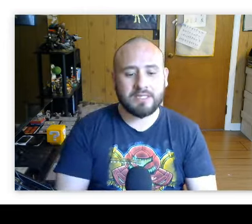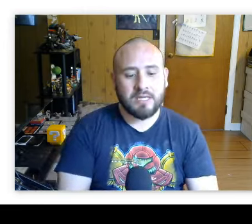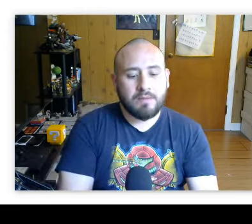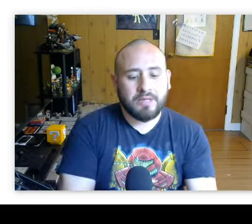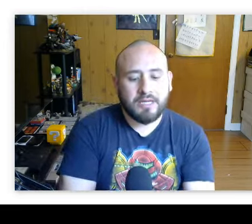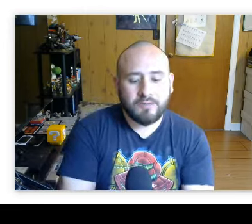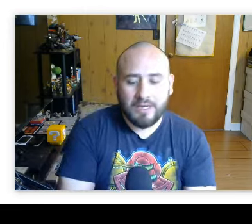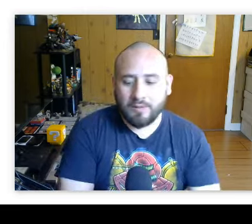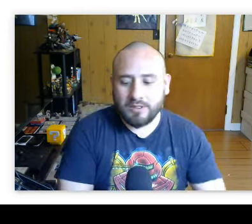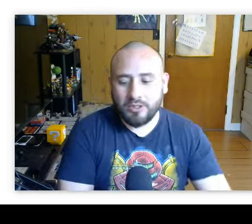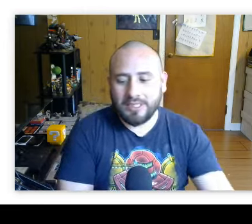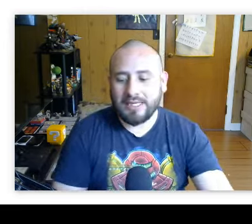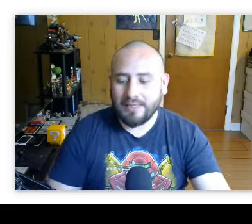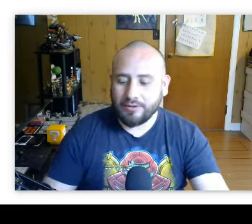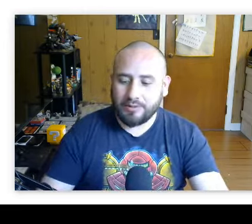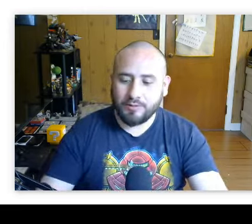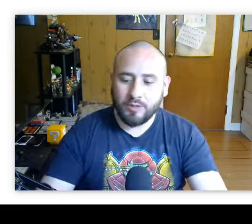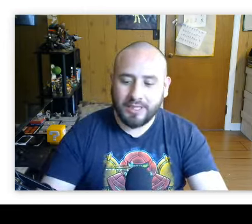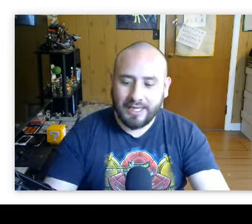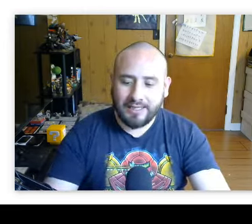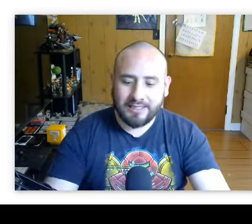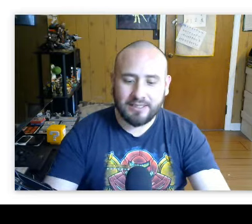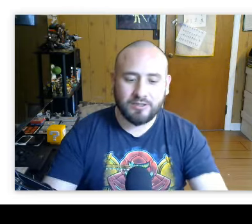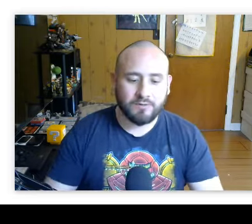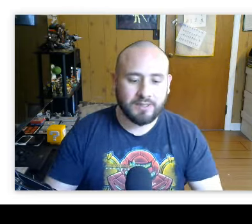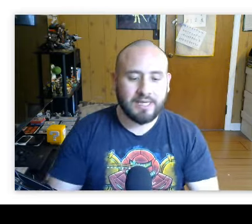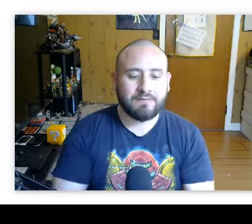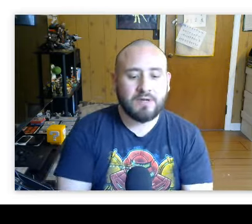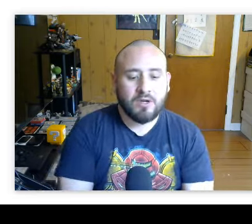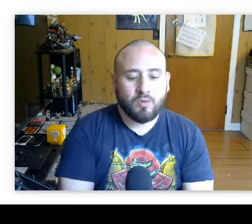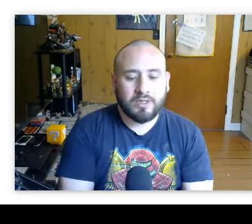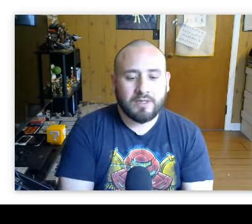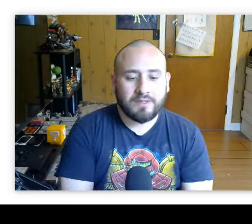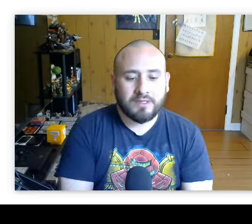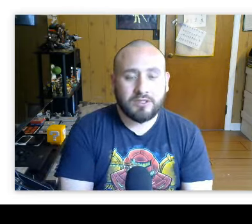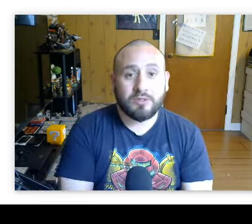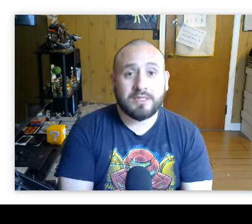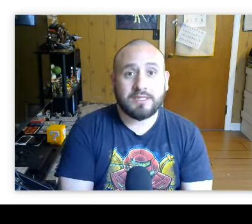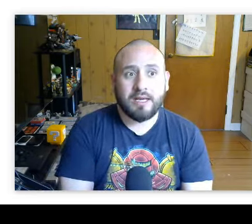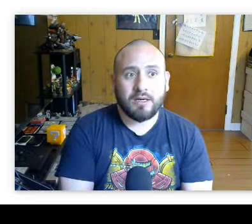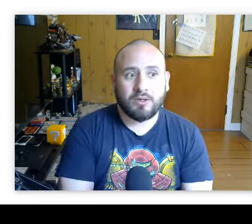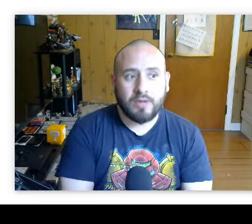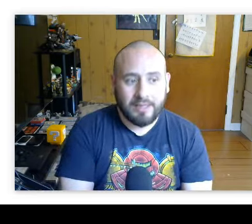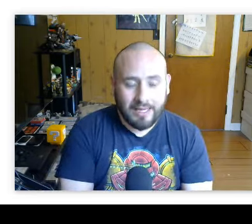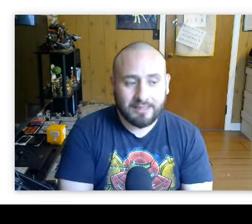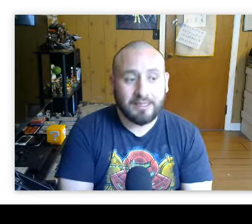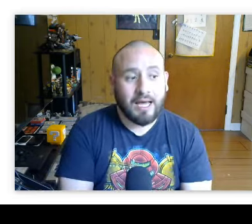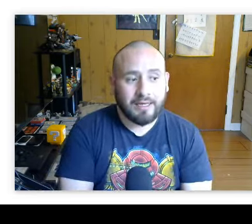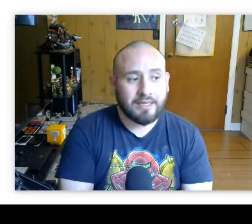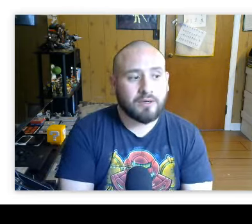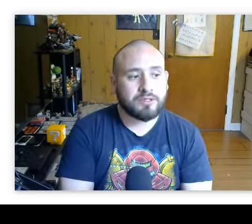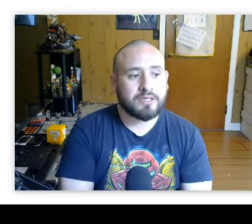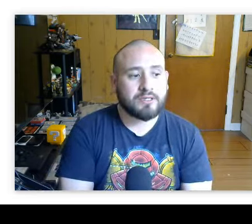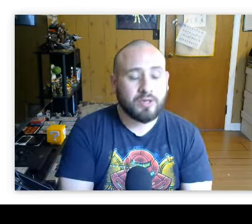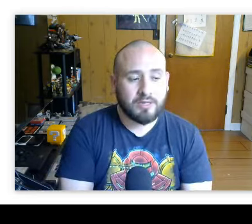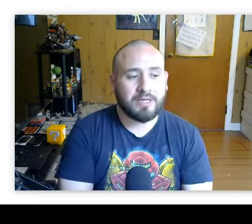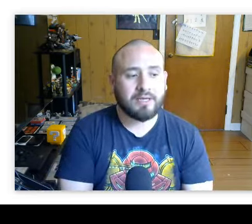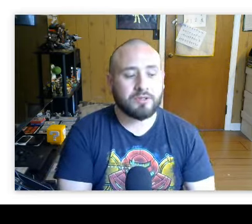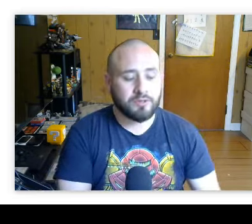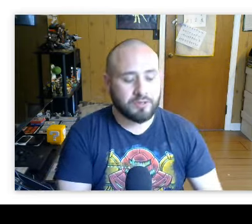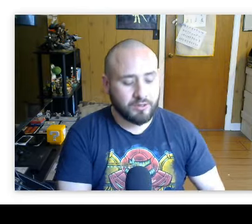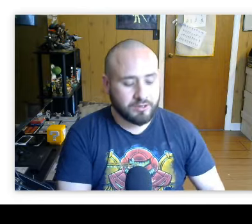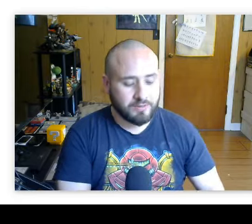is because when I was learning sign language, when I was working at Lexington School for the Deaf, one of the students there who I liked a lot, I taught him, and